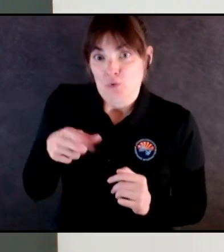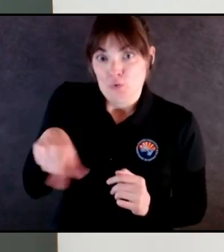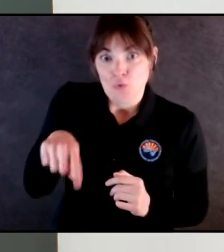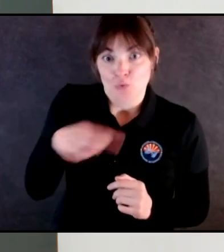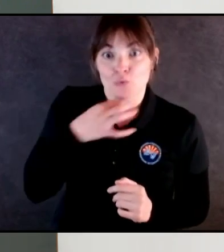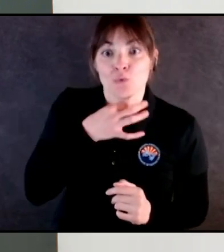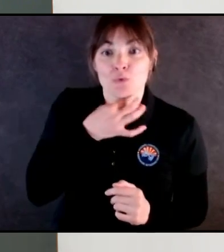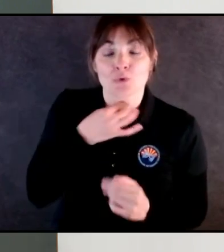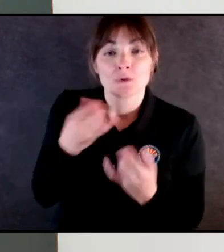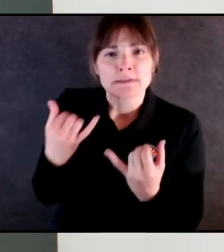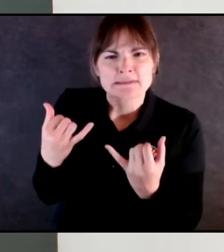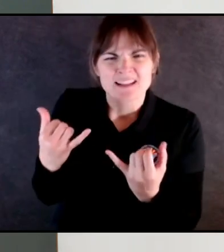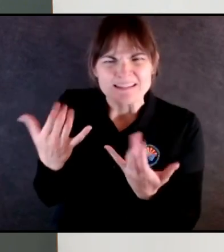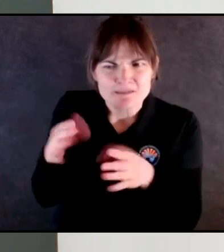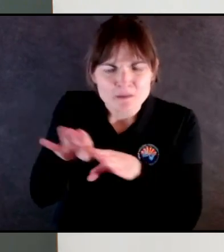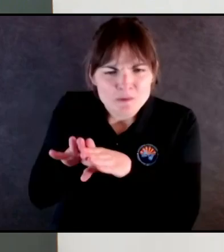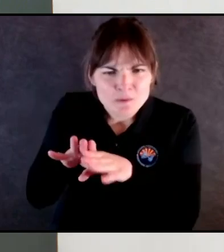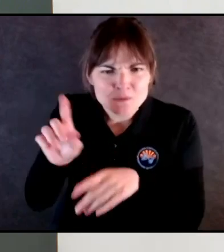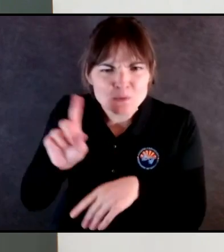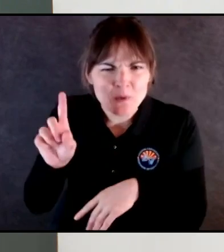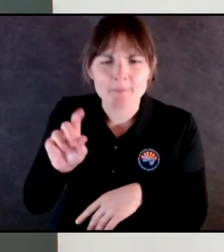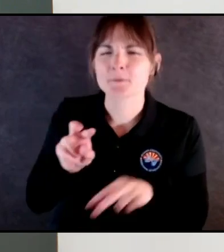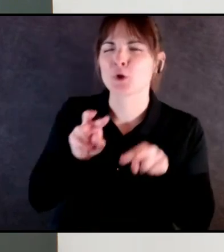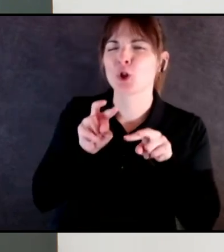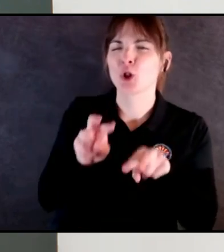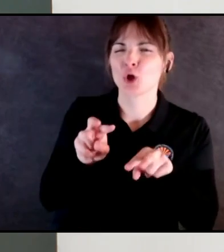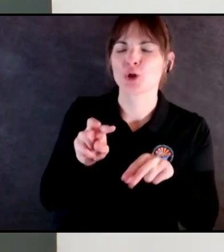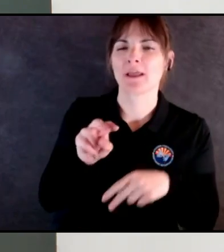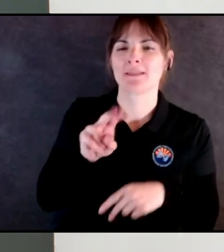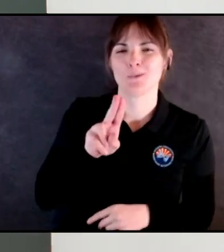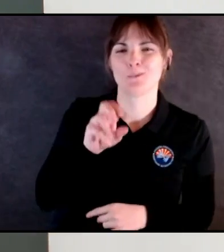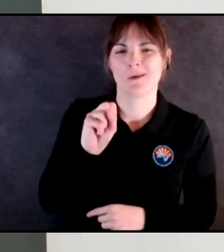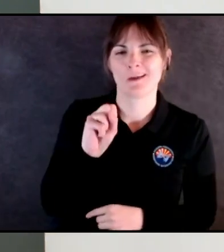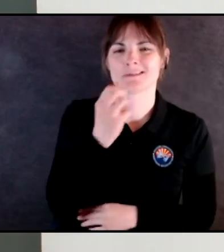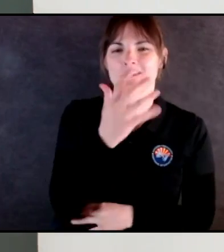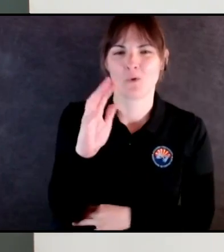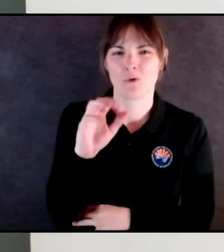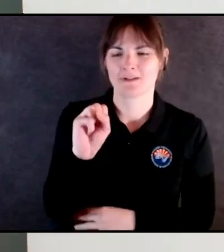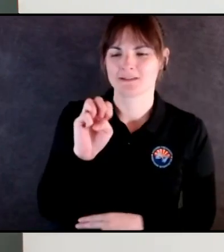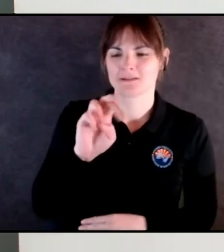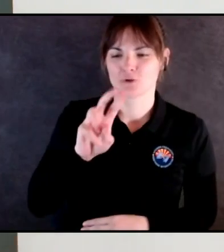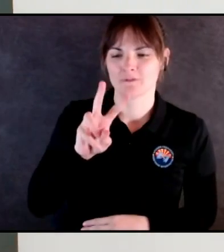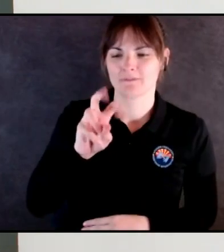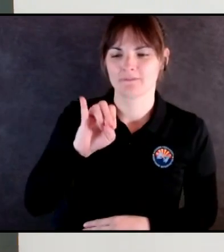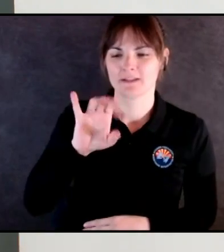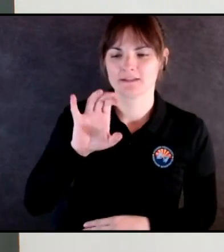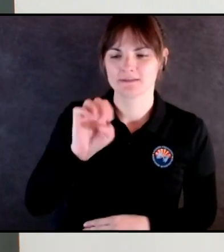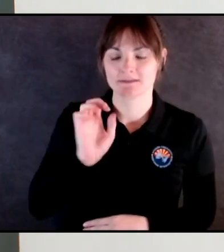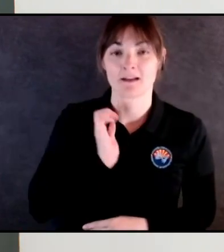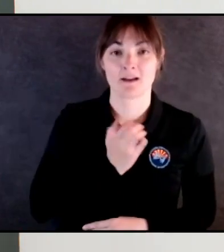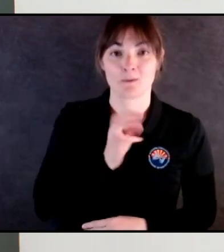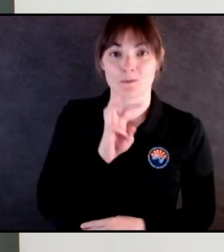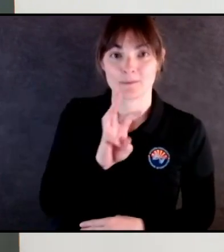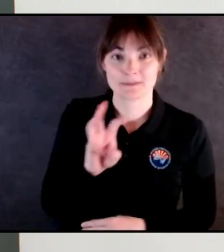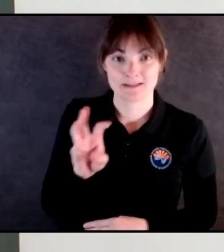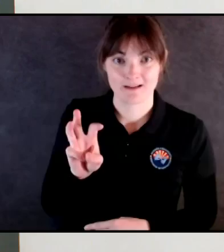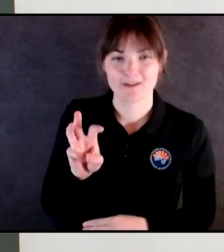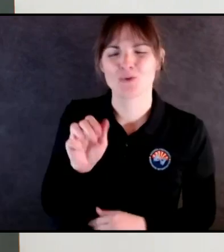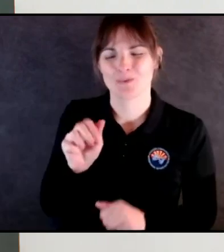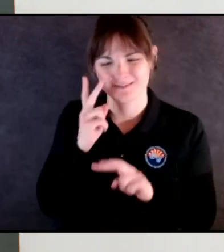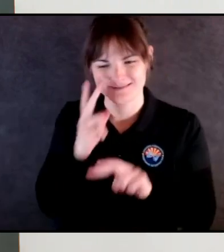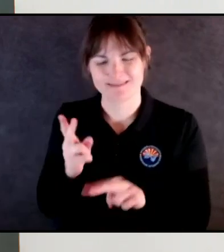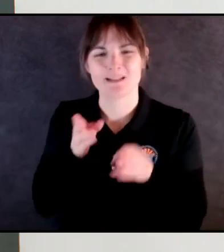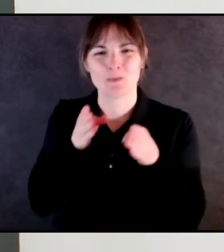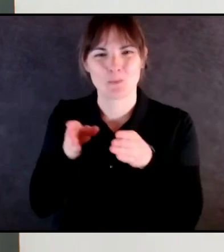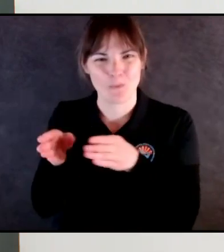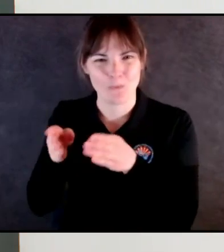go to the Forest Service websites and you can get the actual road systems and that. But in general, if you look at the north side